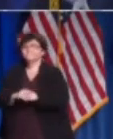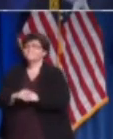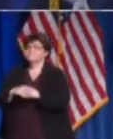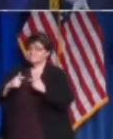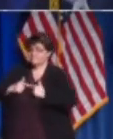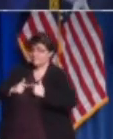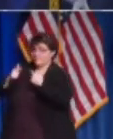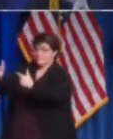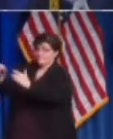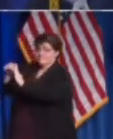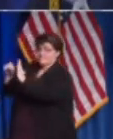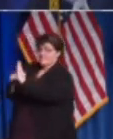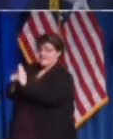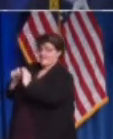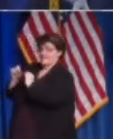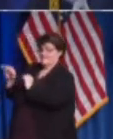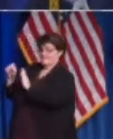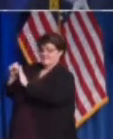Then